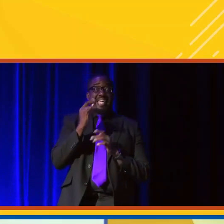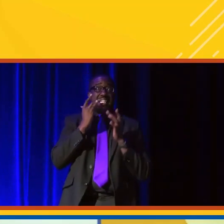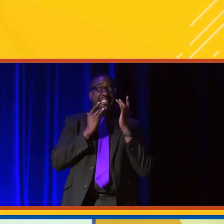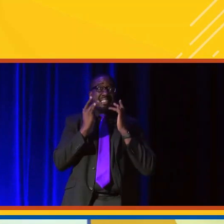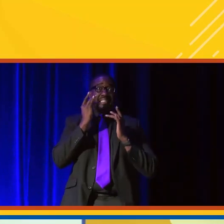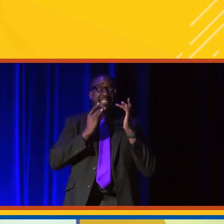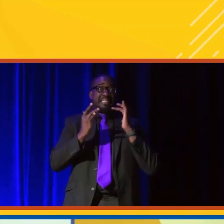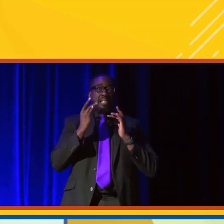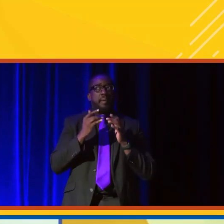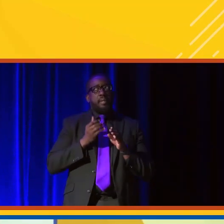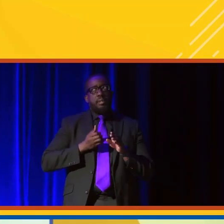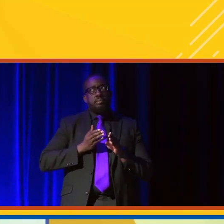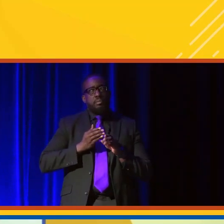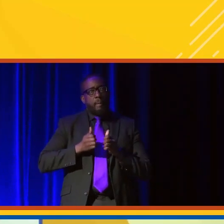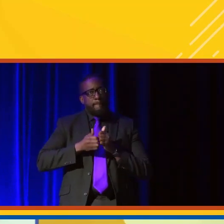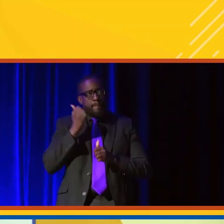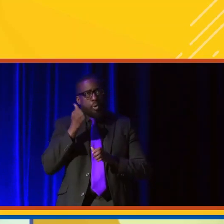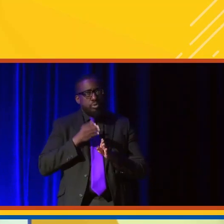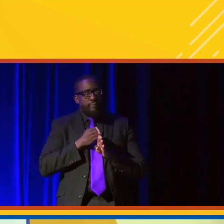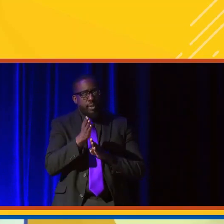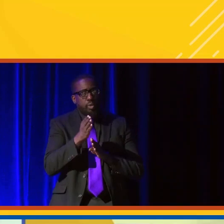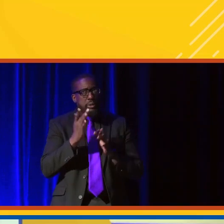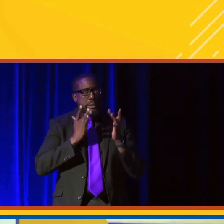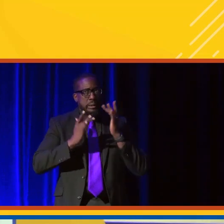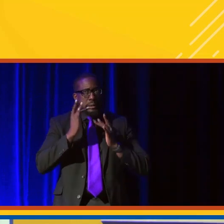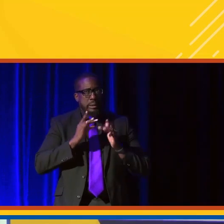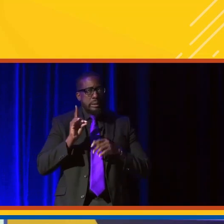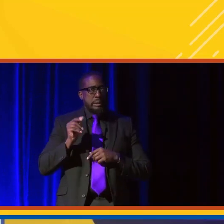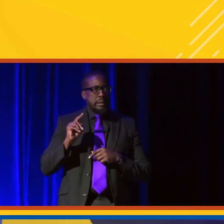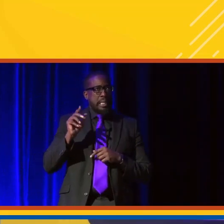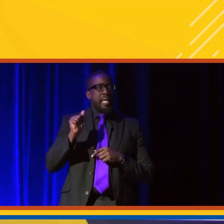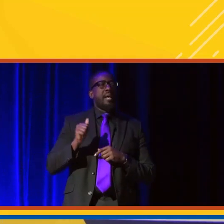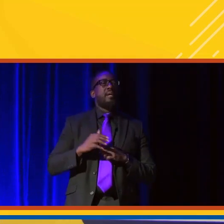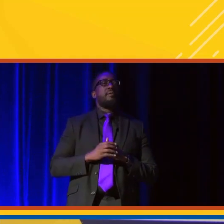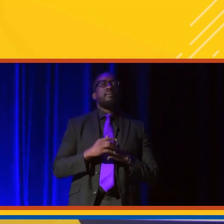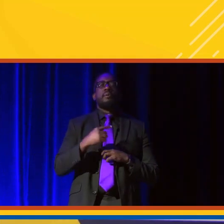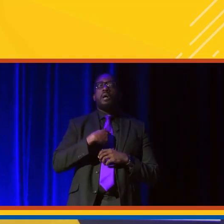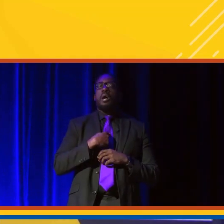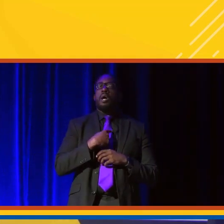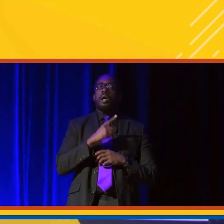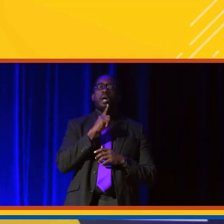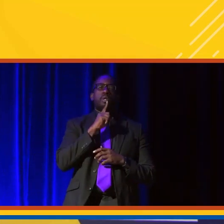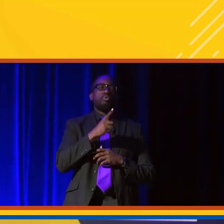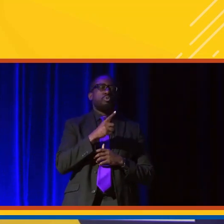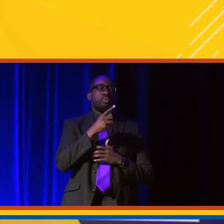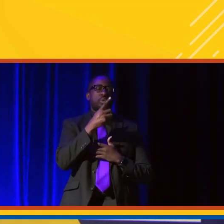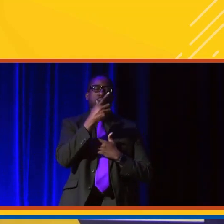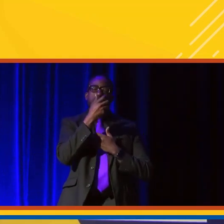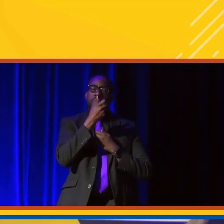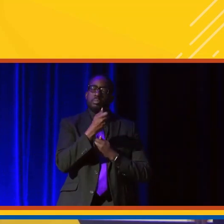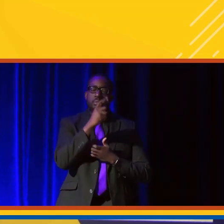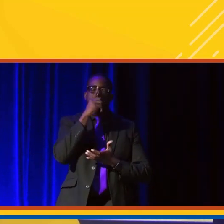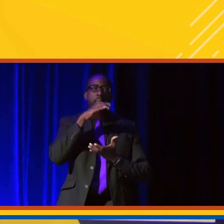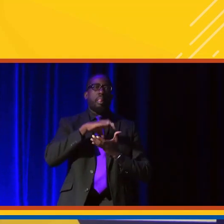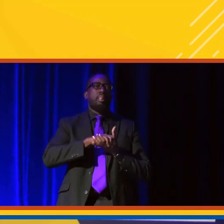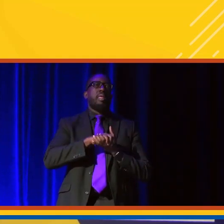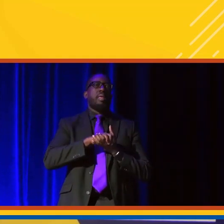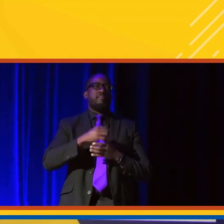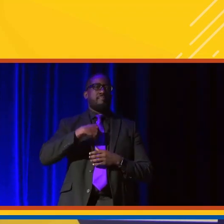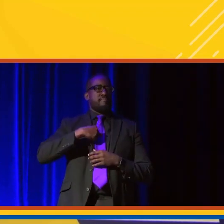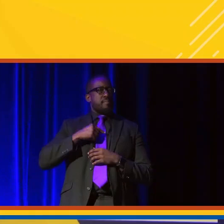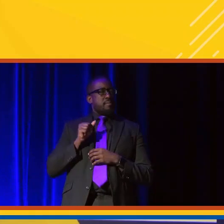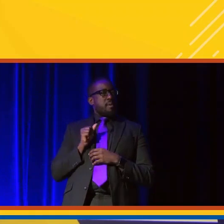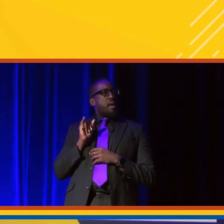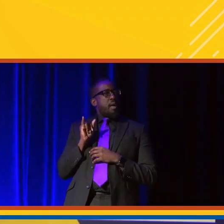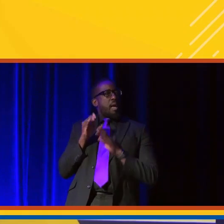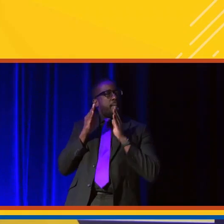are data scarce at this point. I really truly believe, as an AI person, that for the immediate future, the